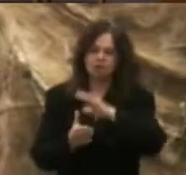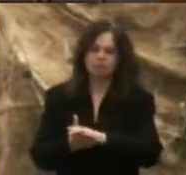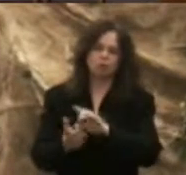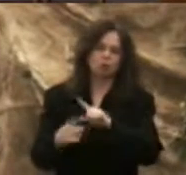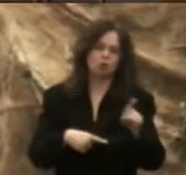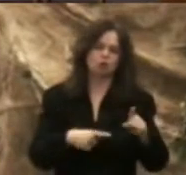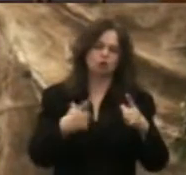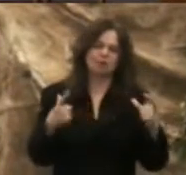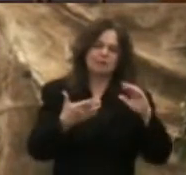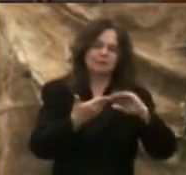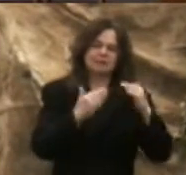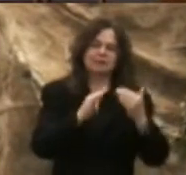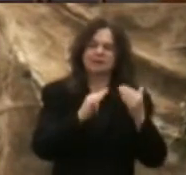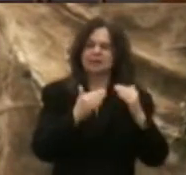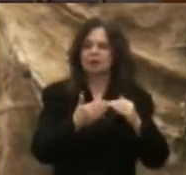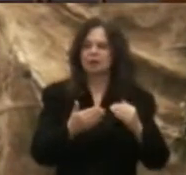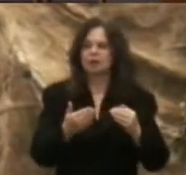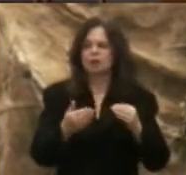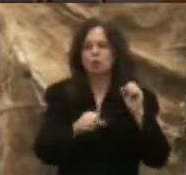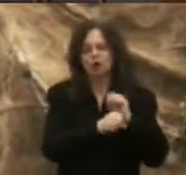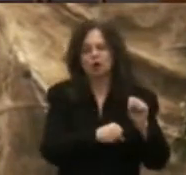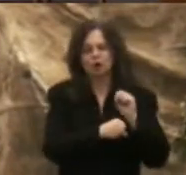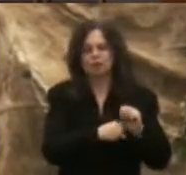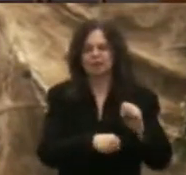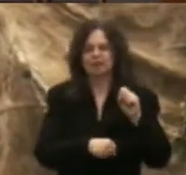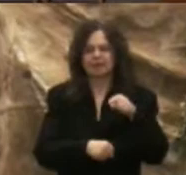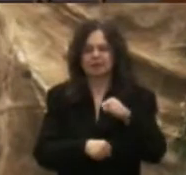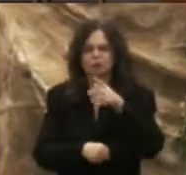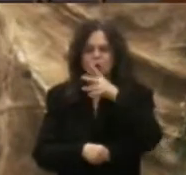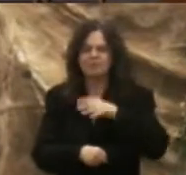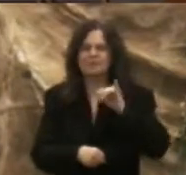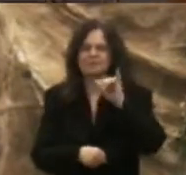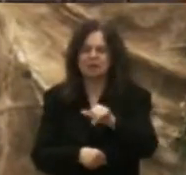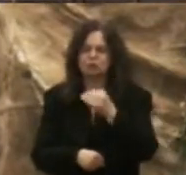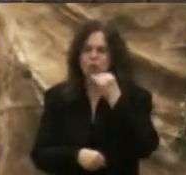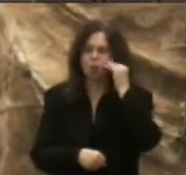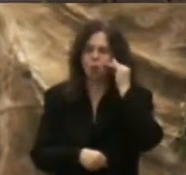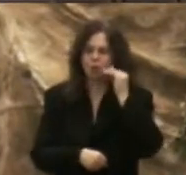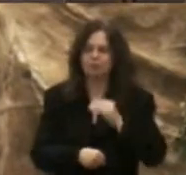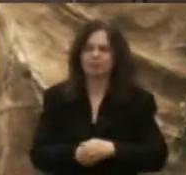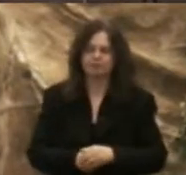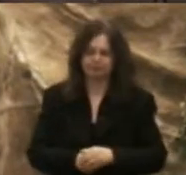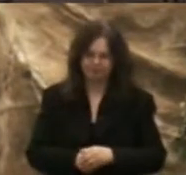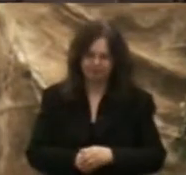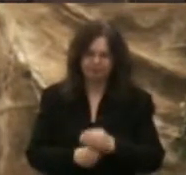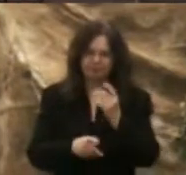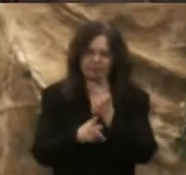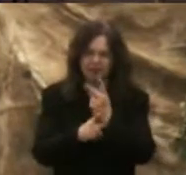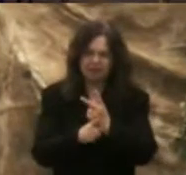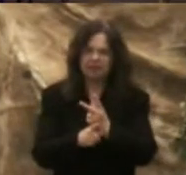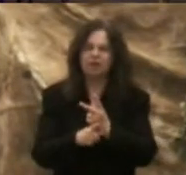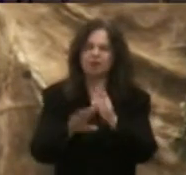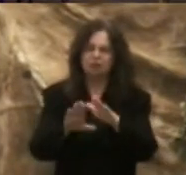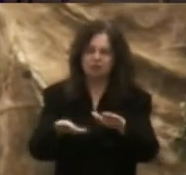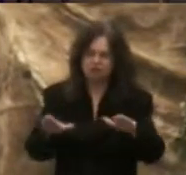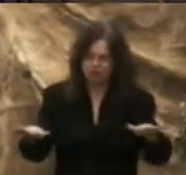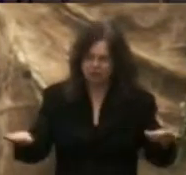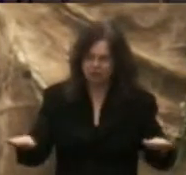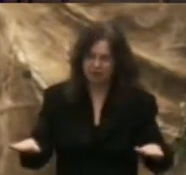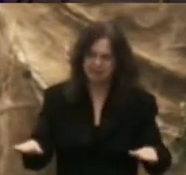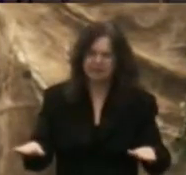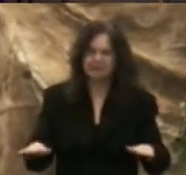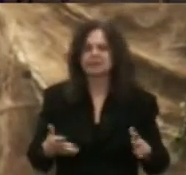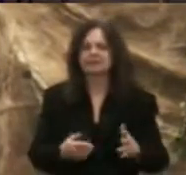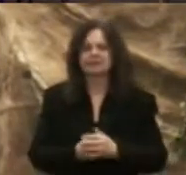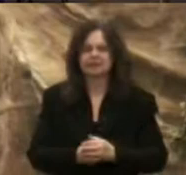few dollars, staying home and raising a family, trying to feed that family on meager resources that